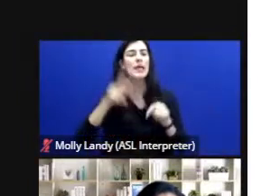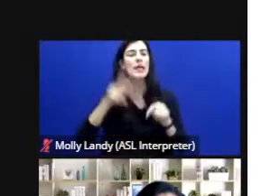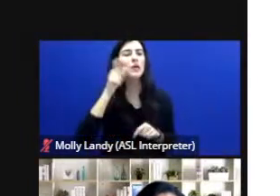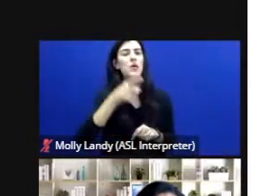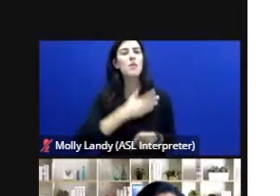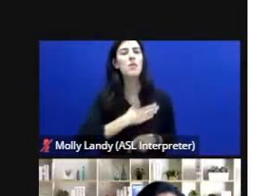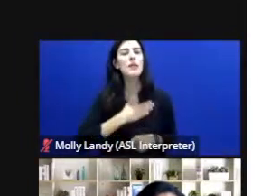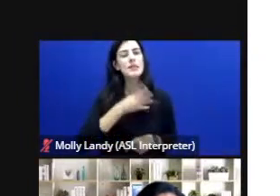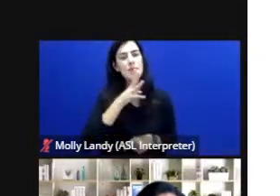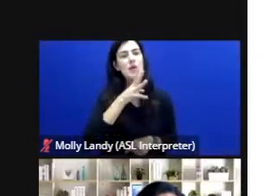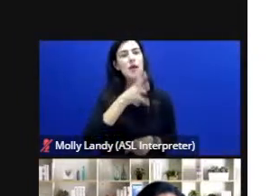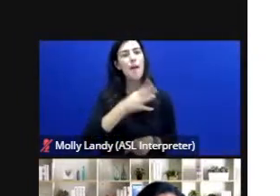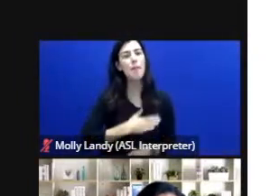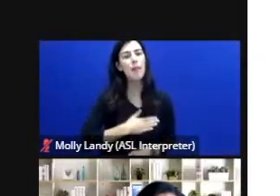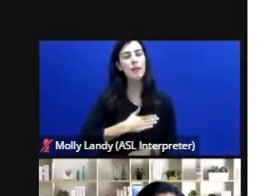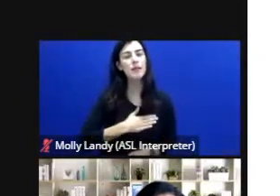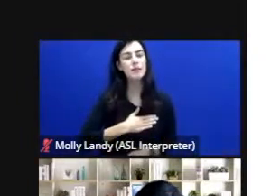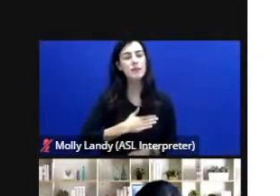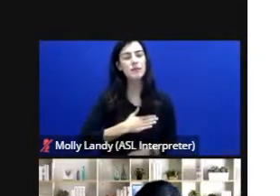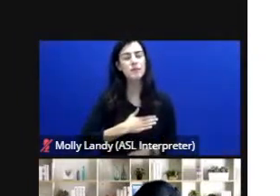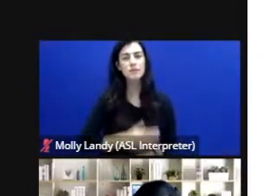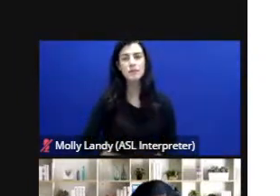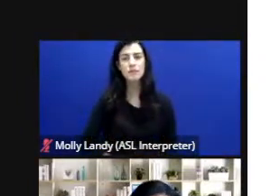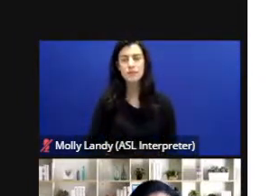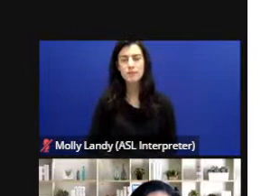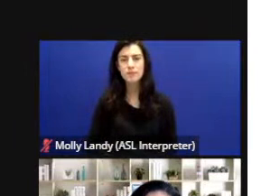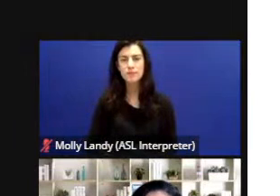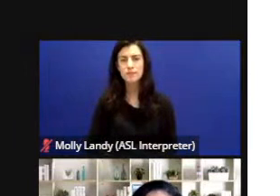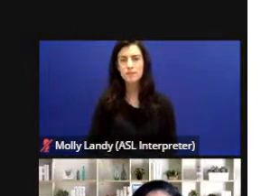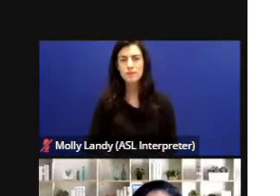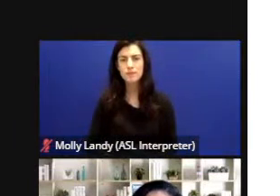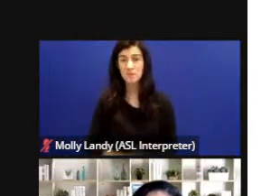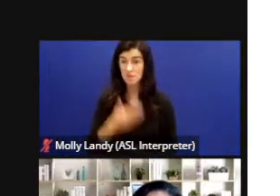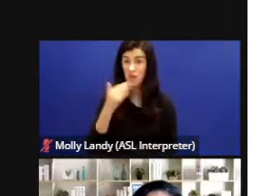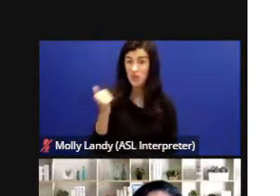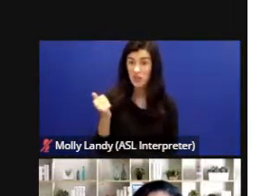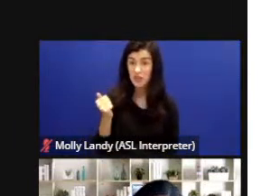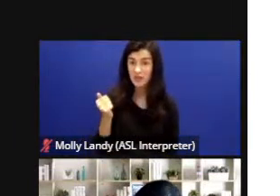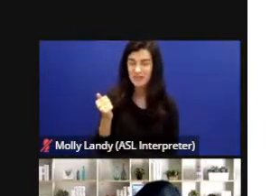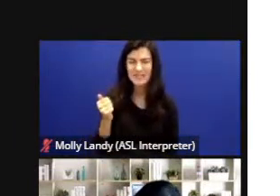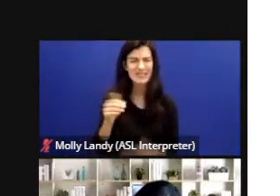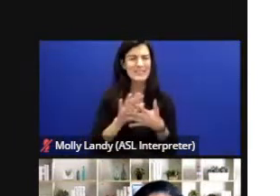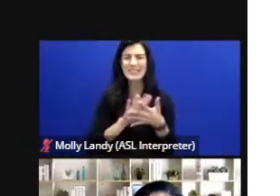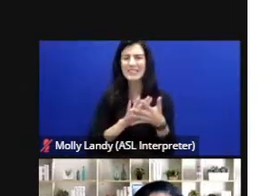speak up, please? Hi, can you hear me? It's a little blurred.